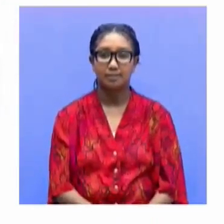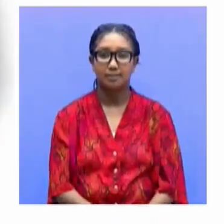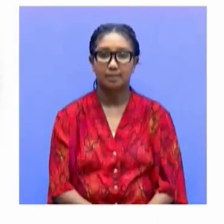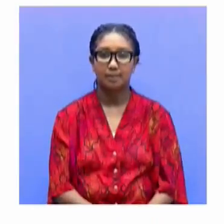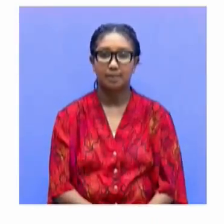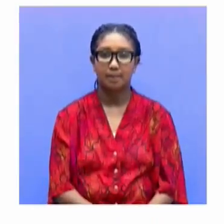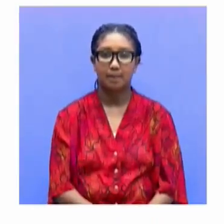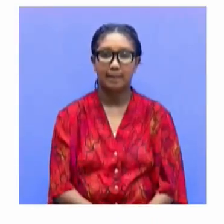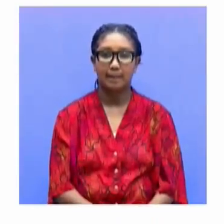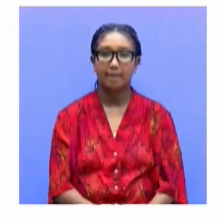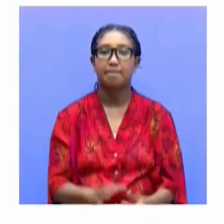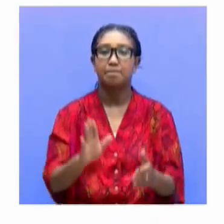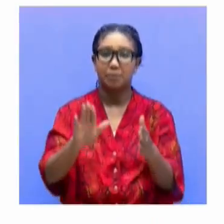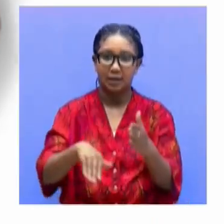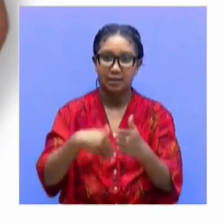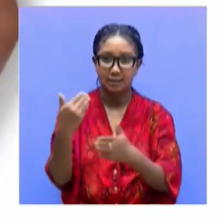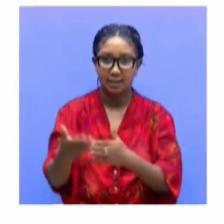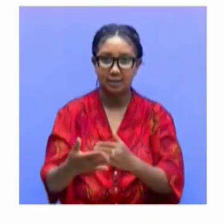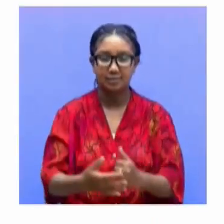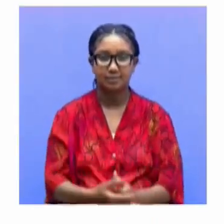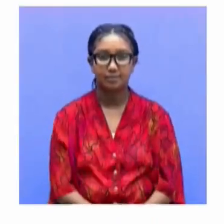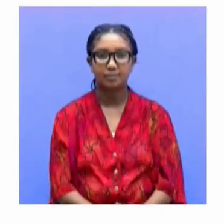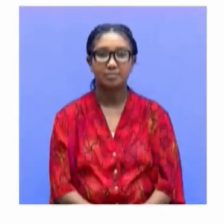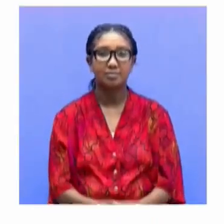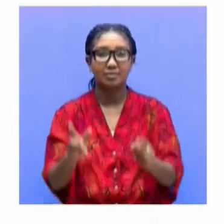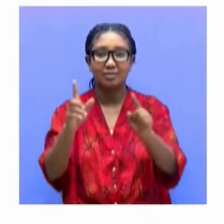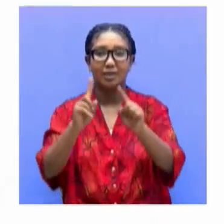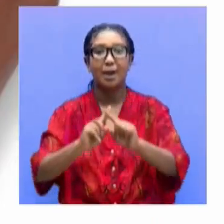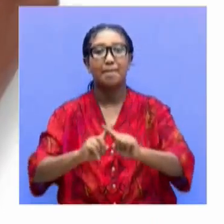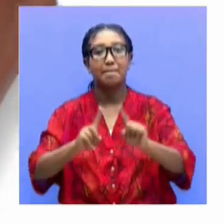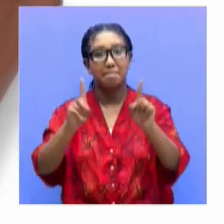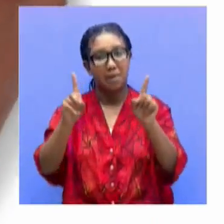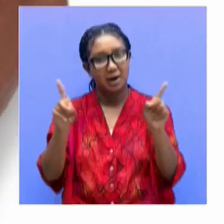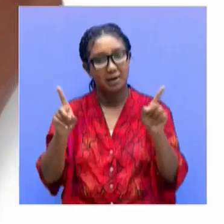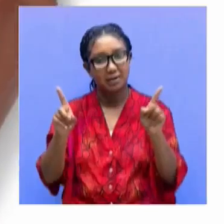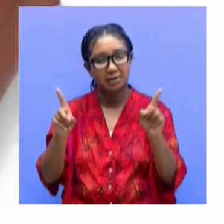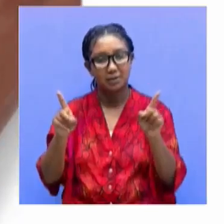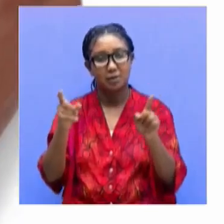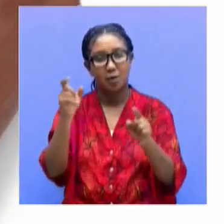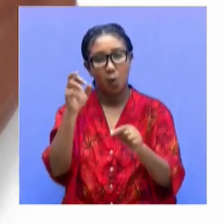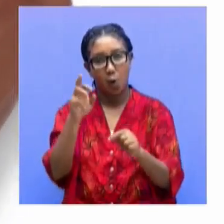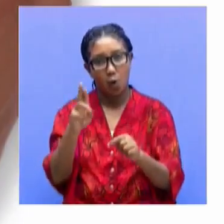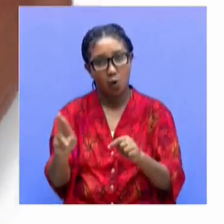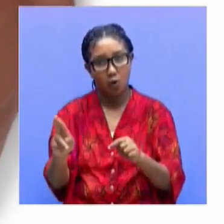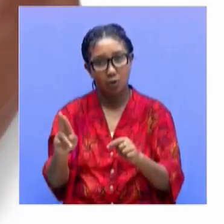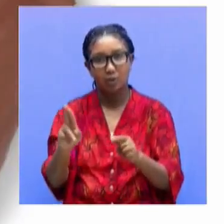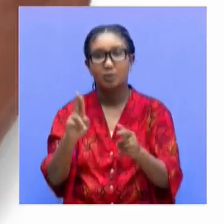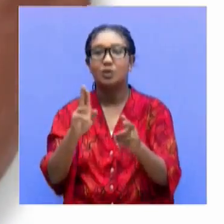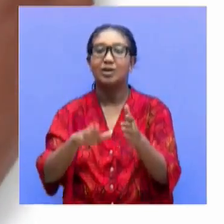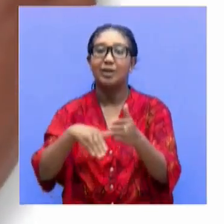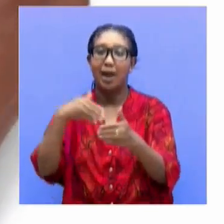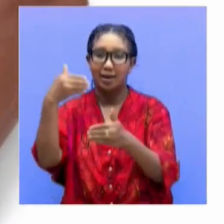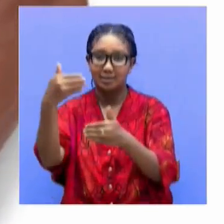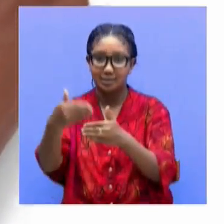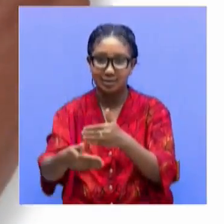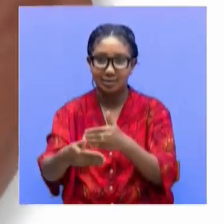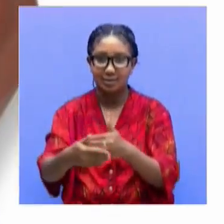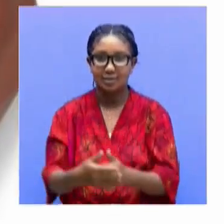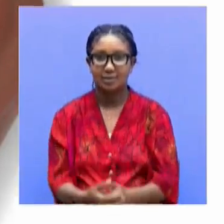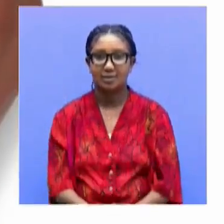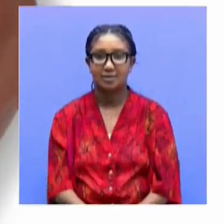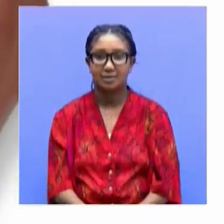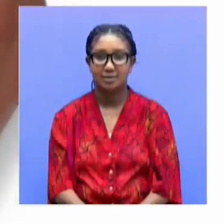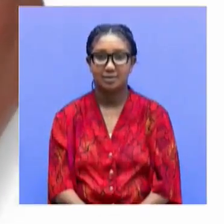All right, then but or next,